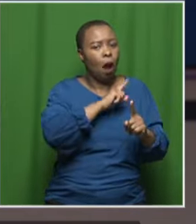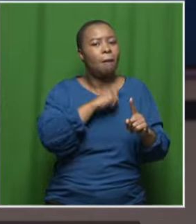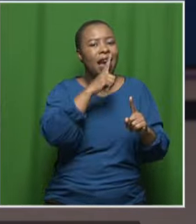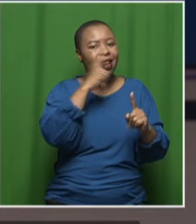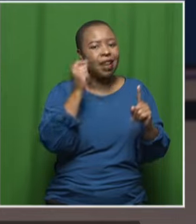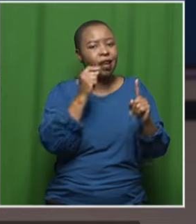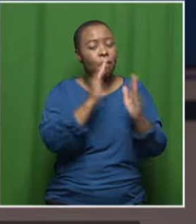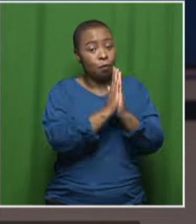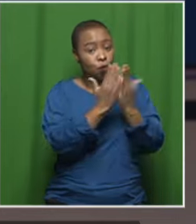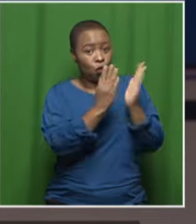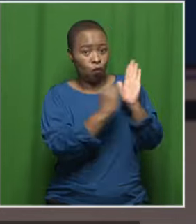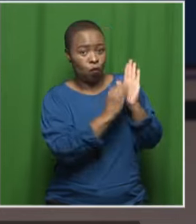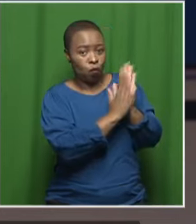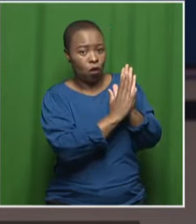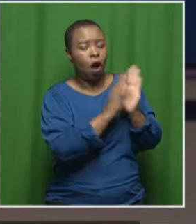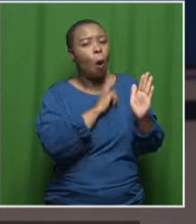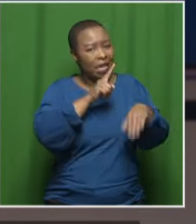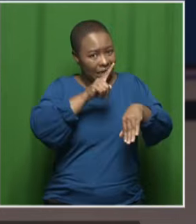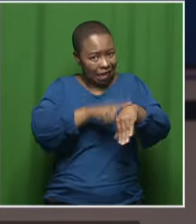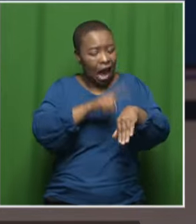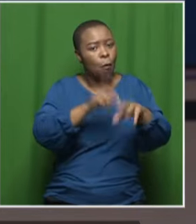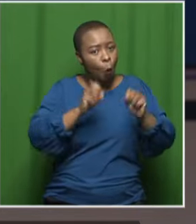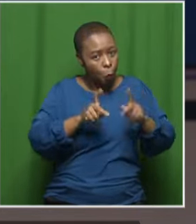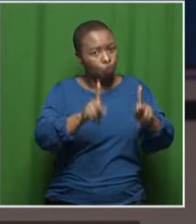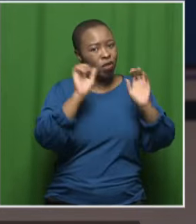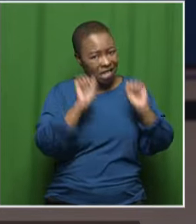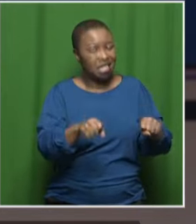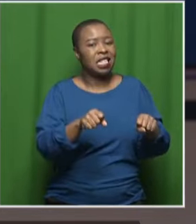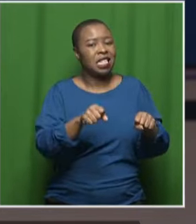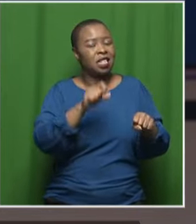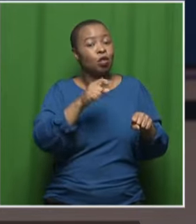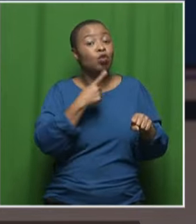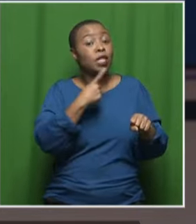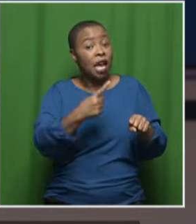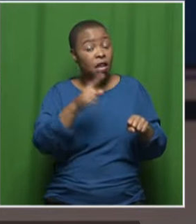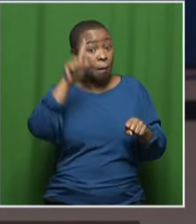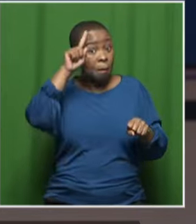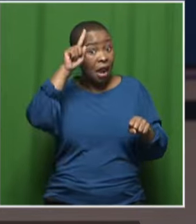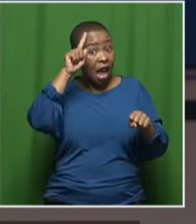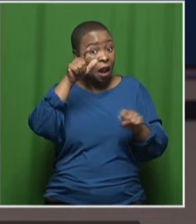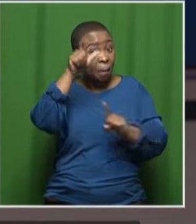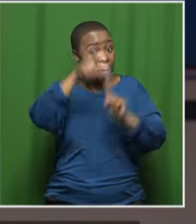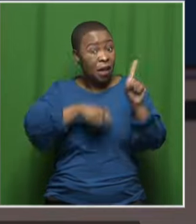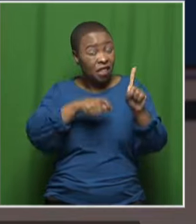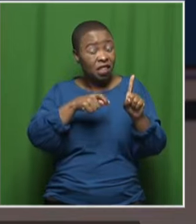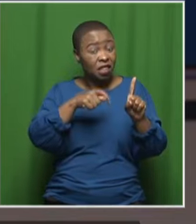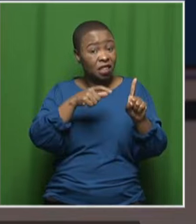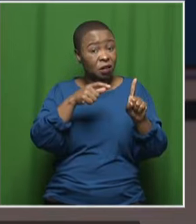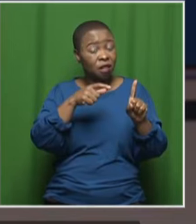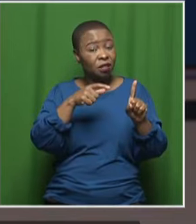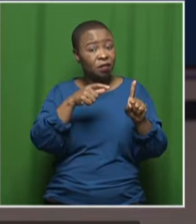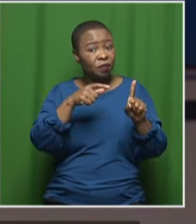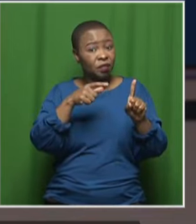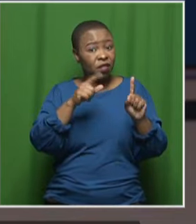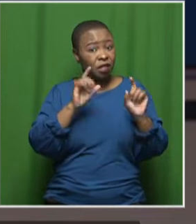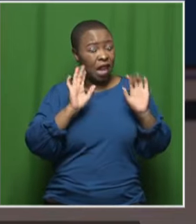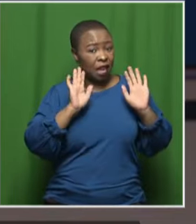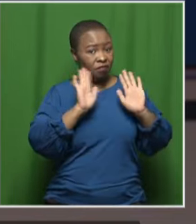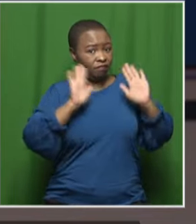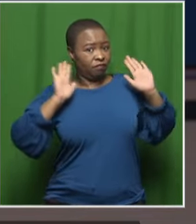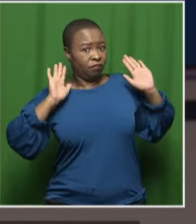was a time. It was a platform that a black person could not run away from. Not if your